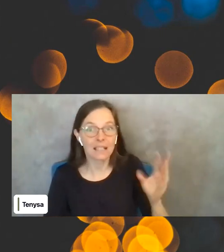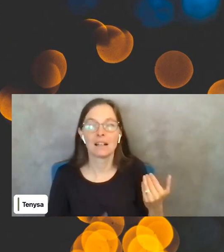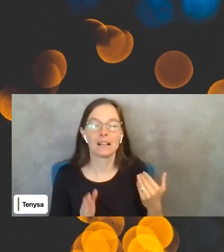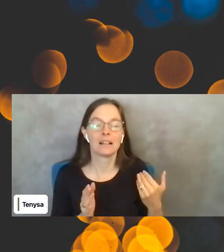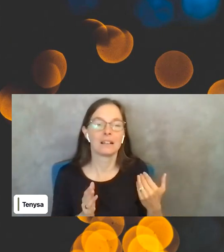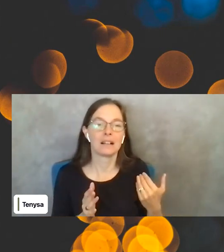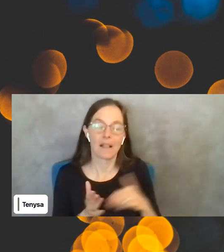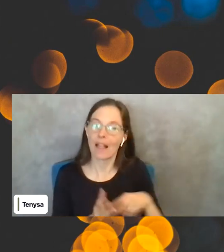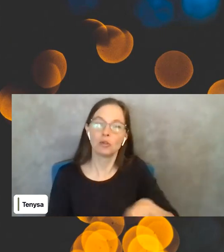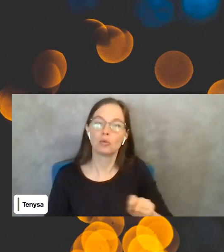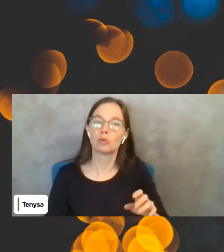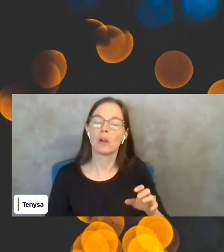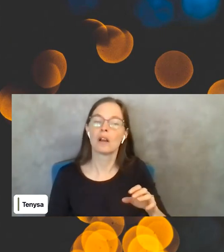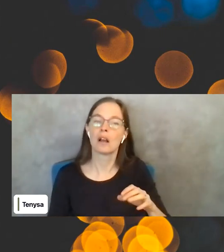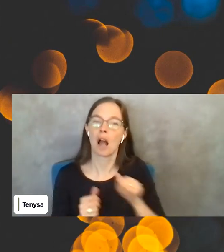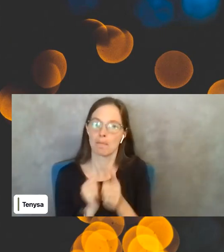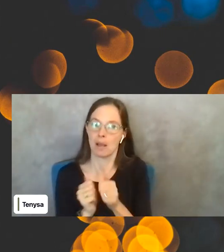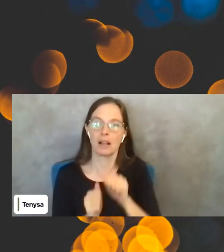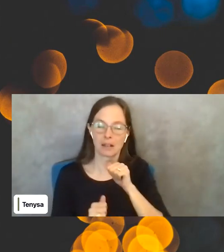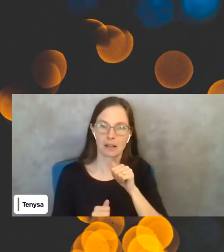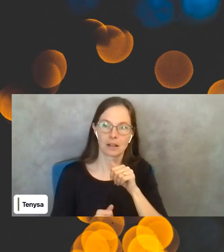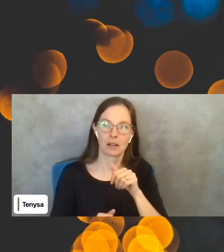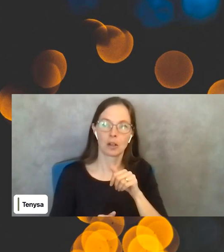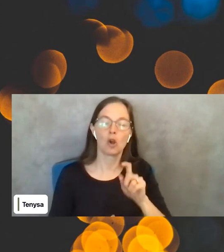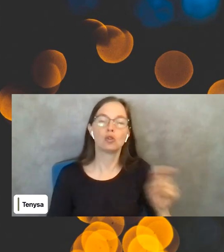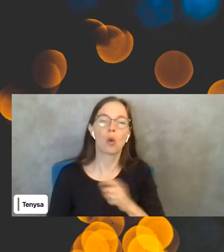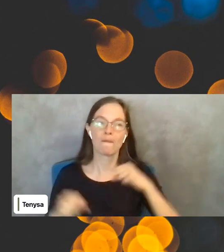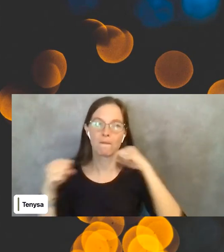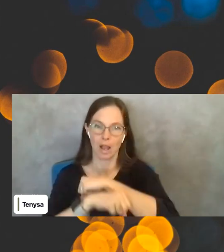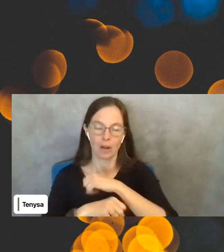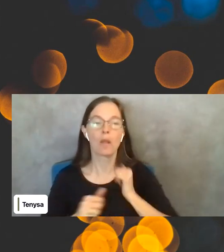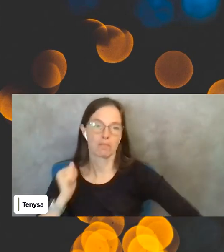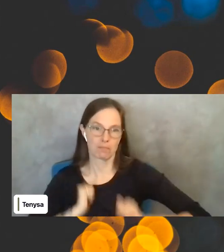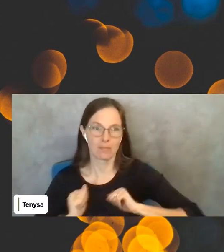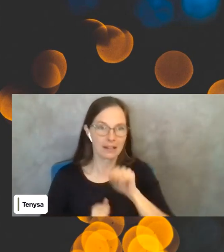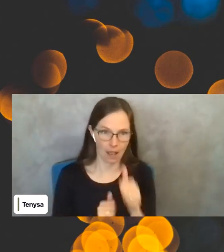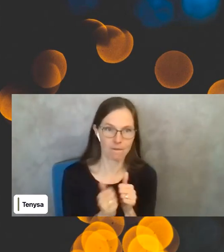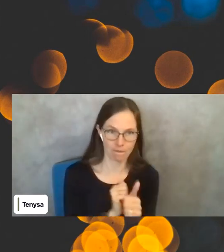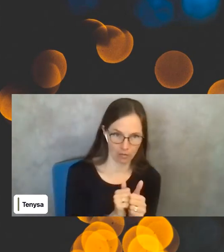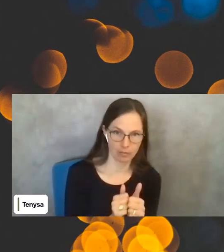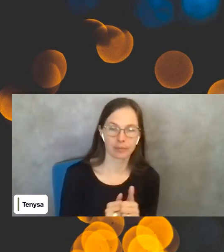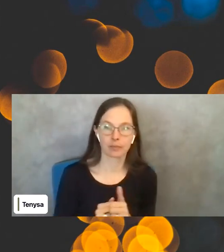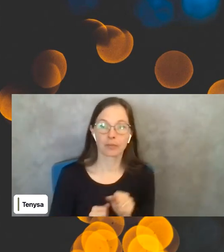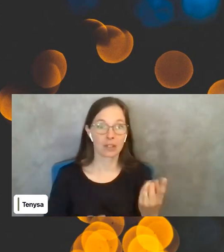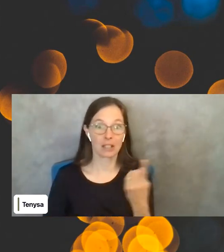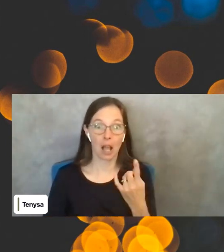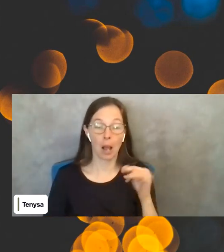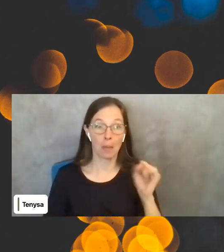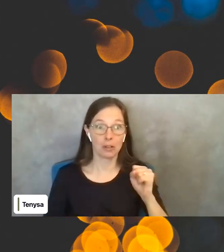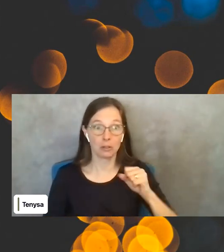it's a sword fighting, not fencing. Hanging 6 is this way. So someone, you know, if you're like, someone's coming at you with like a big blow and you're like,